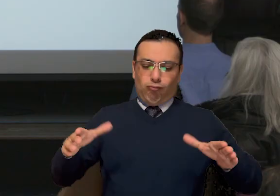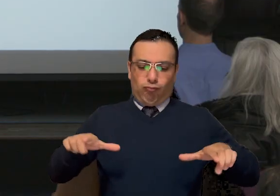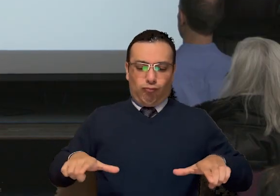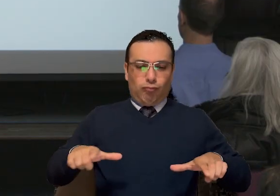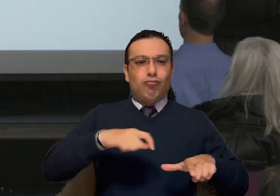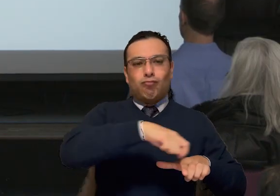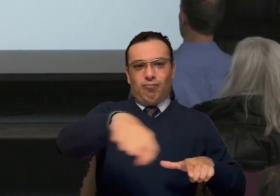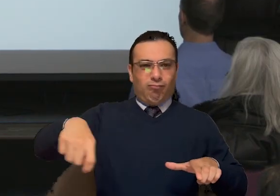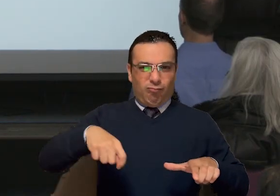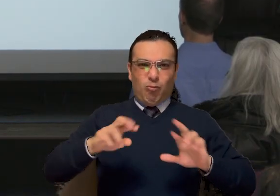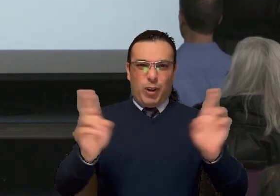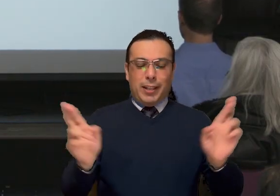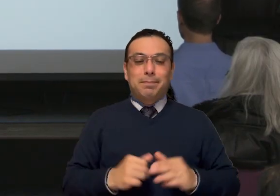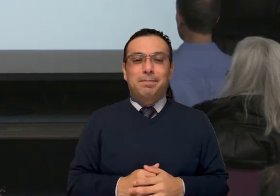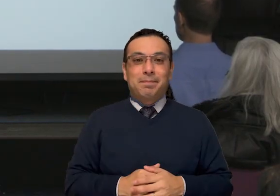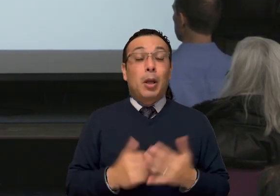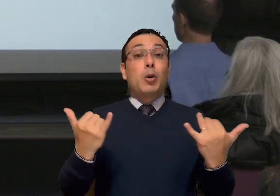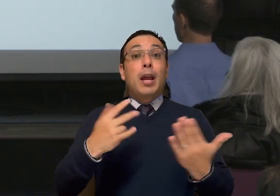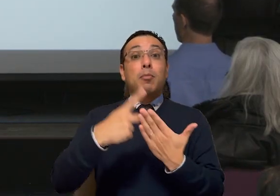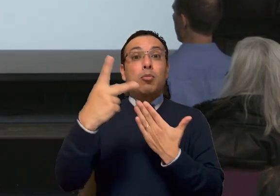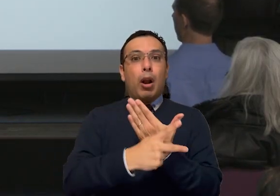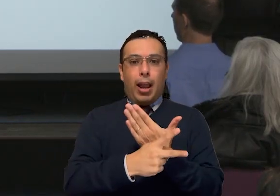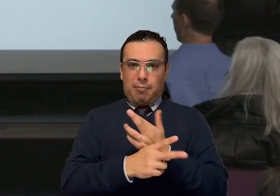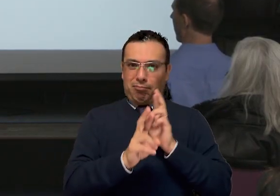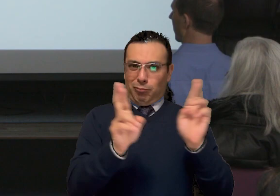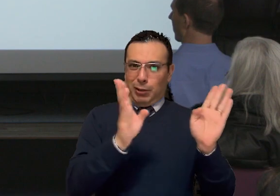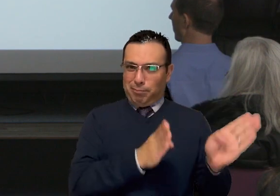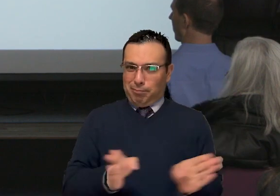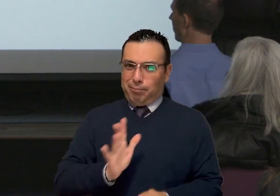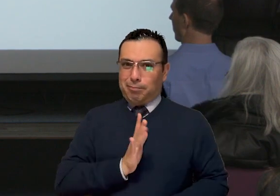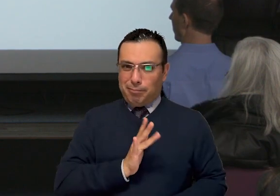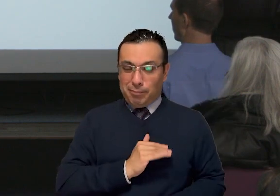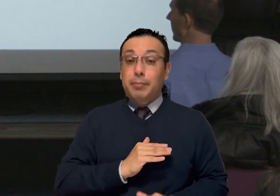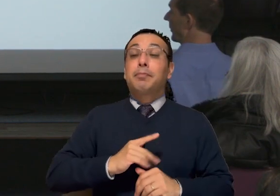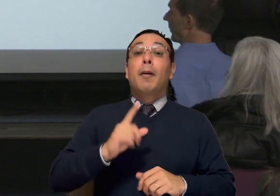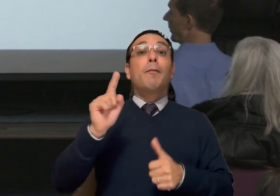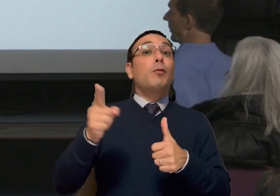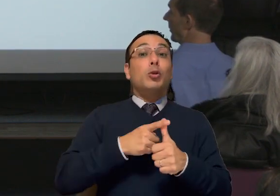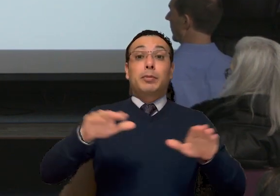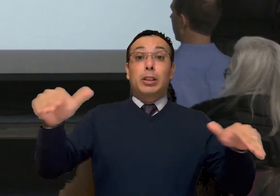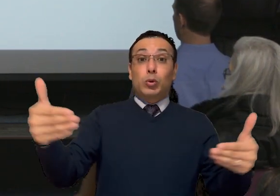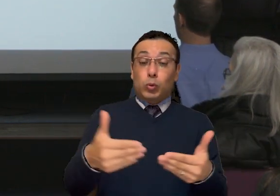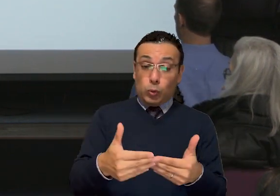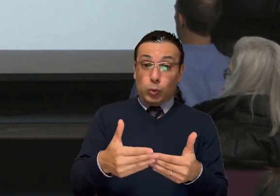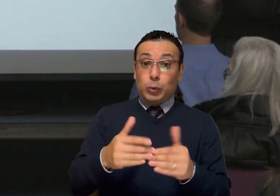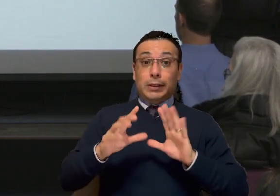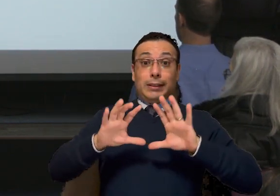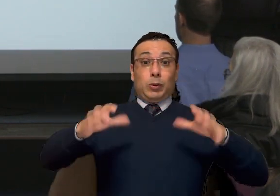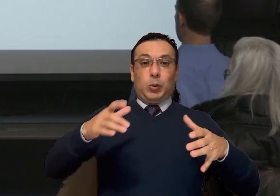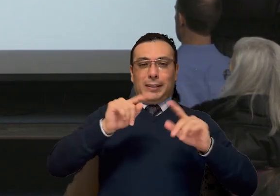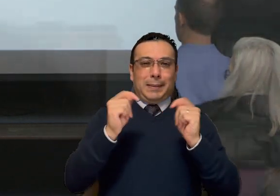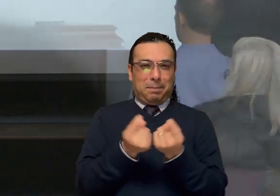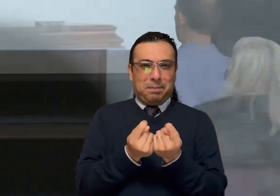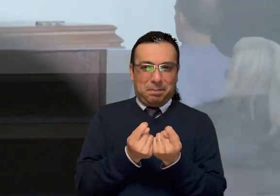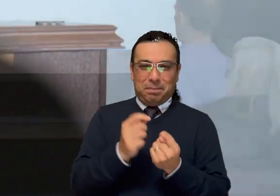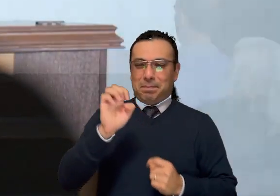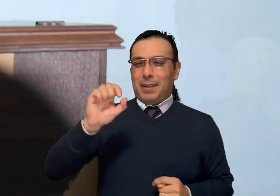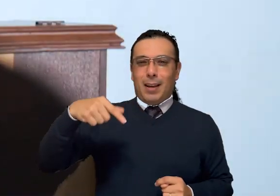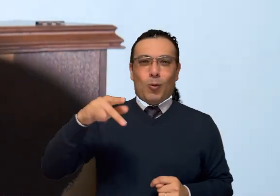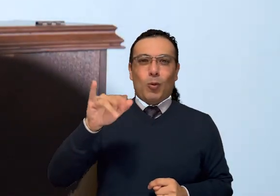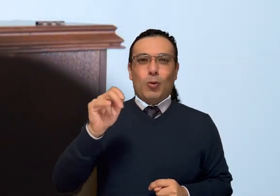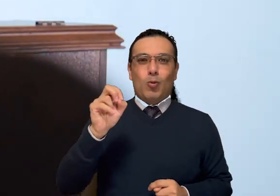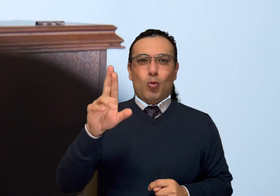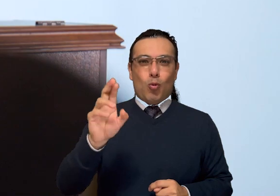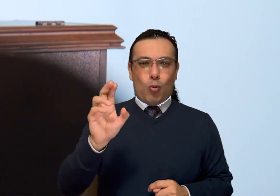tonight. First, we'll introduce the Equinor team that's joined us for this discussion. We have one of Long Island's